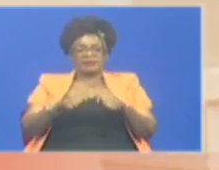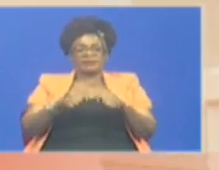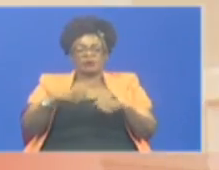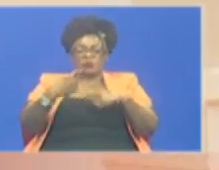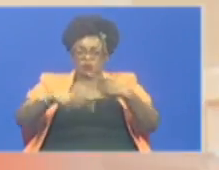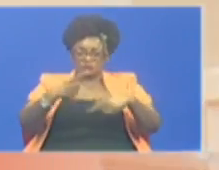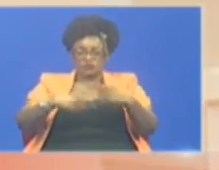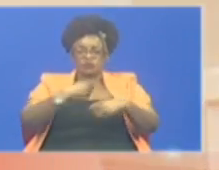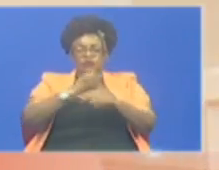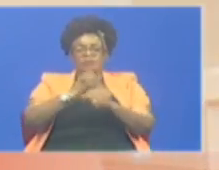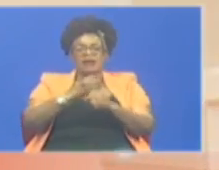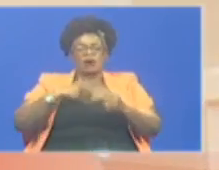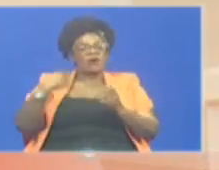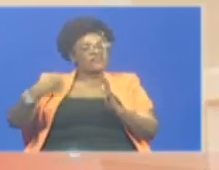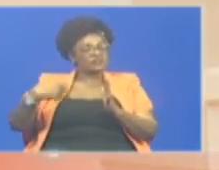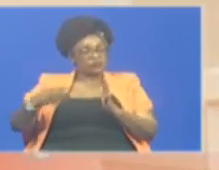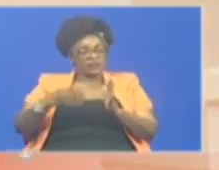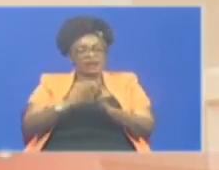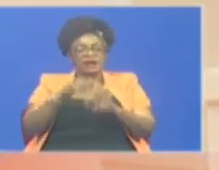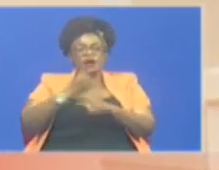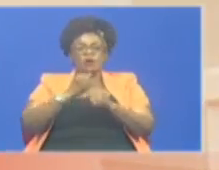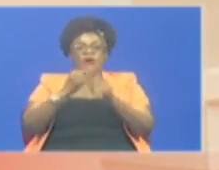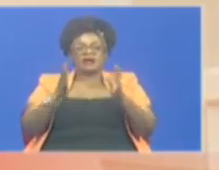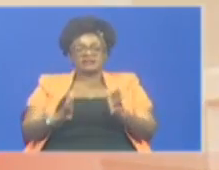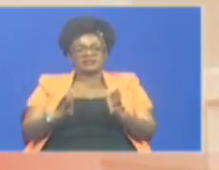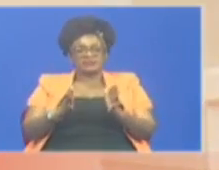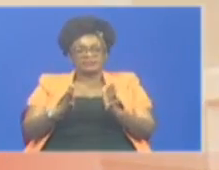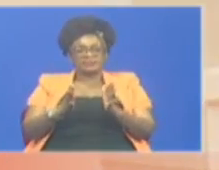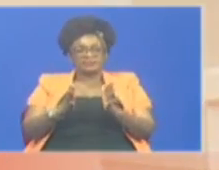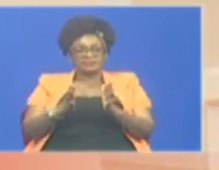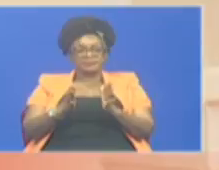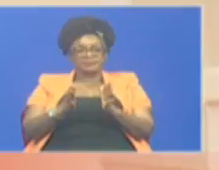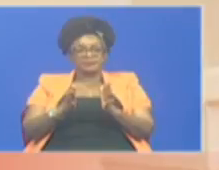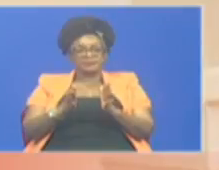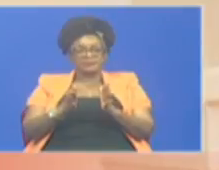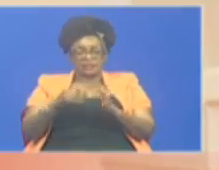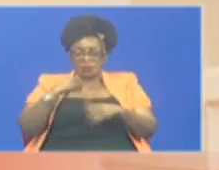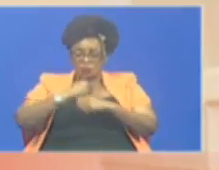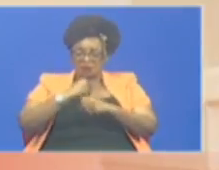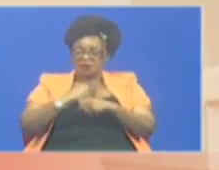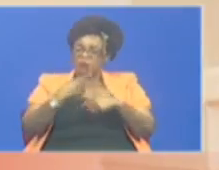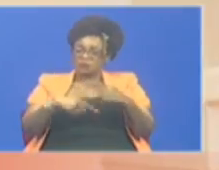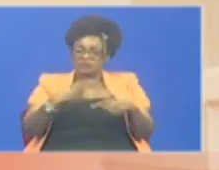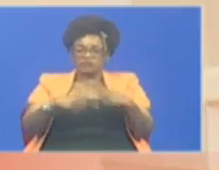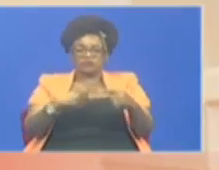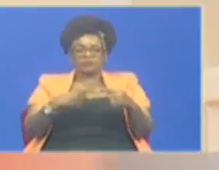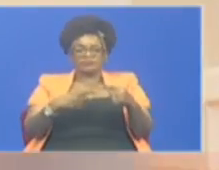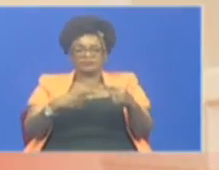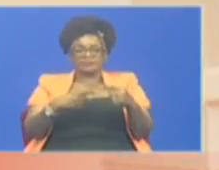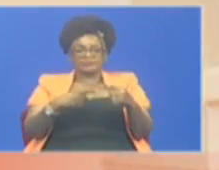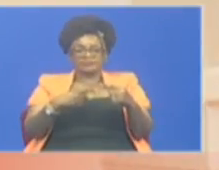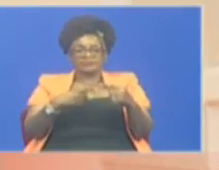enterprises and our workers growing and working.